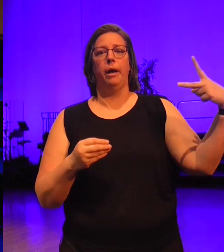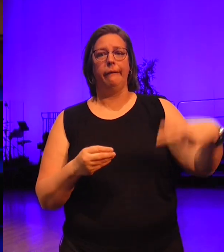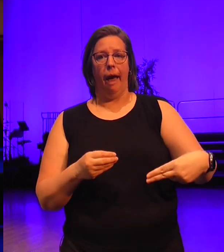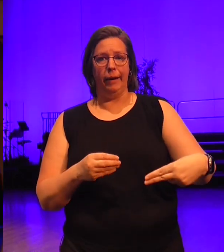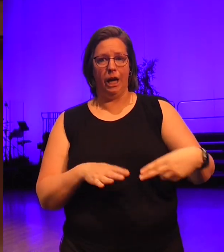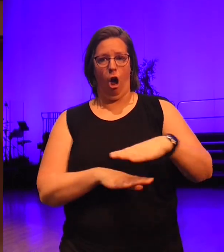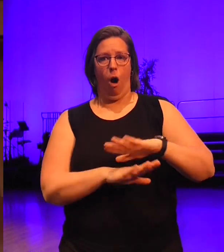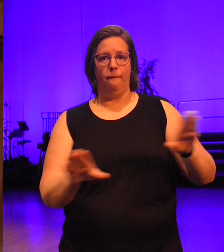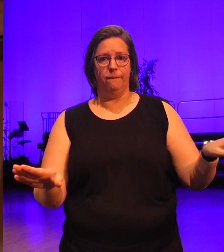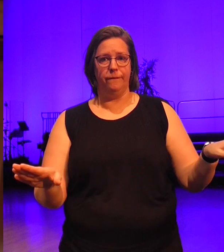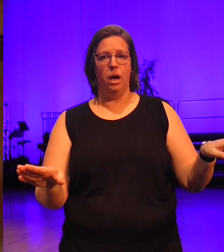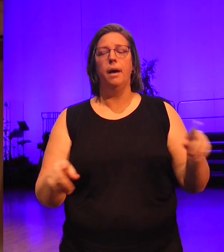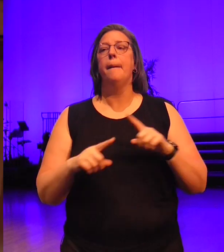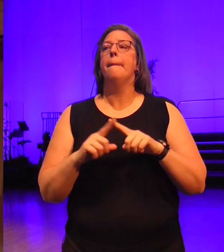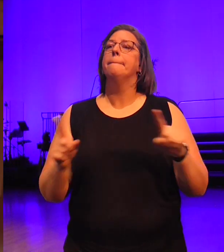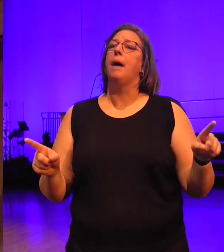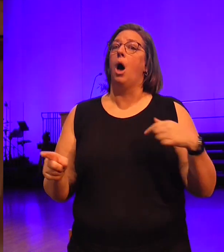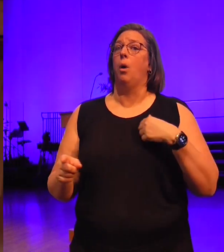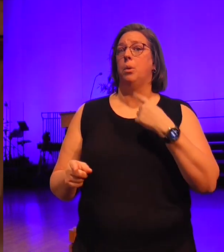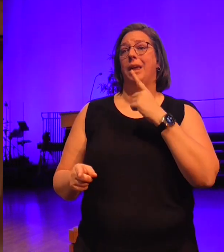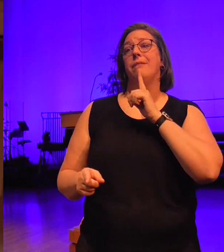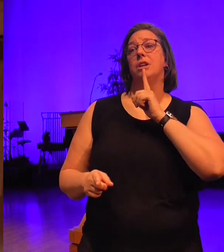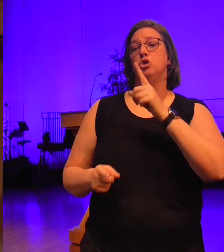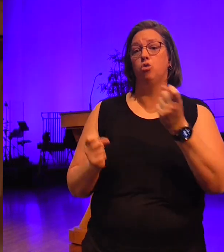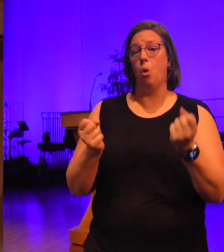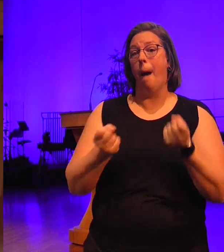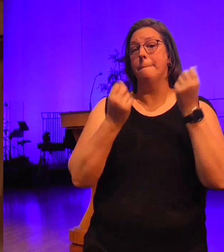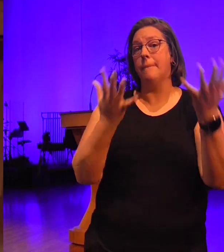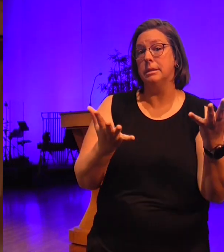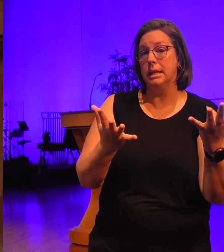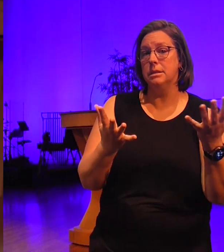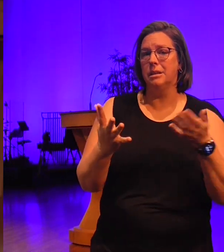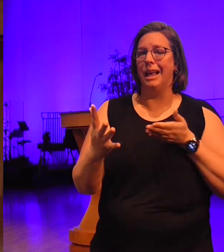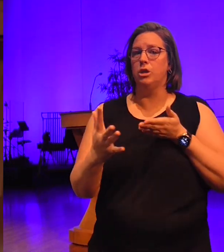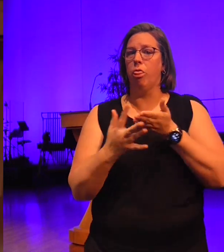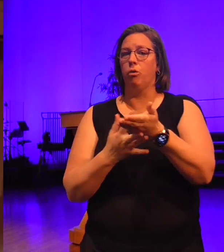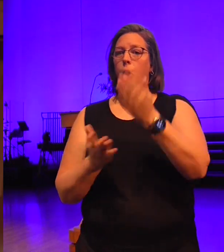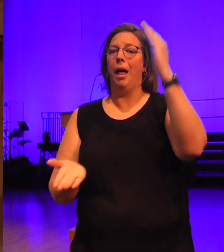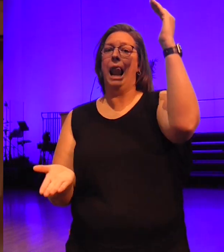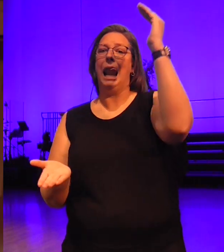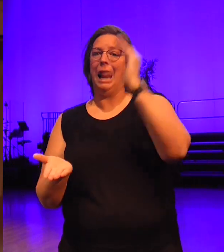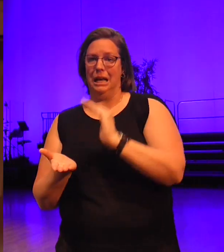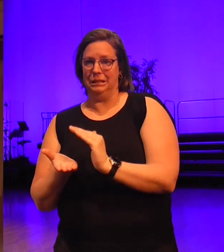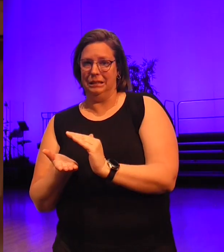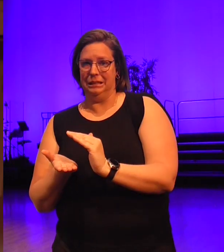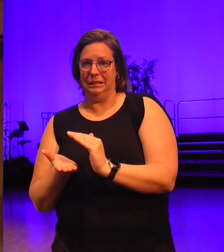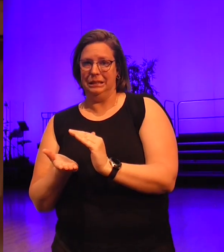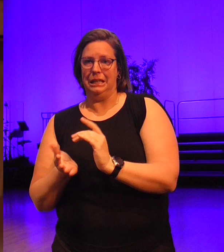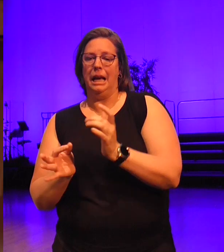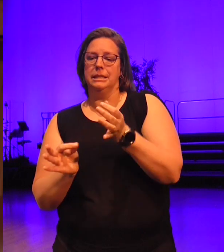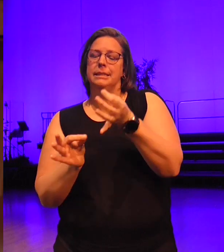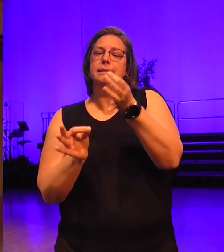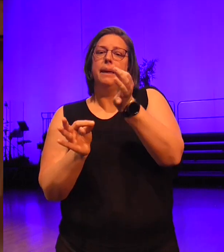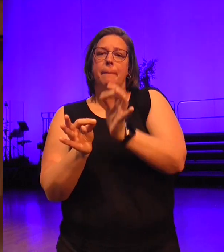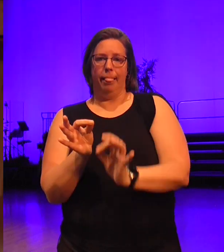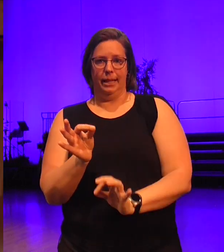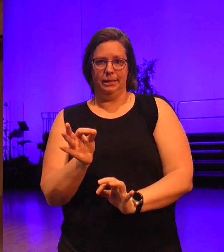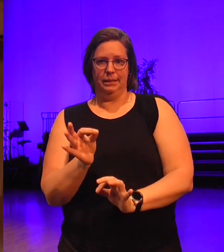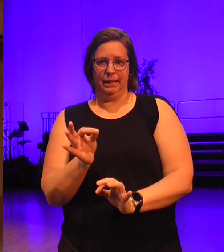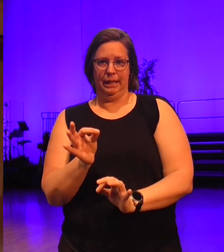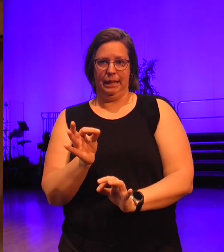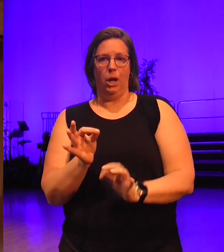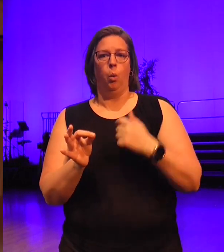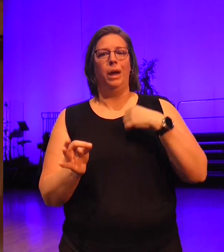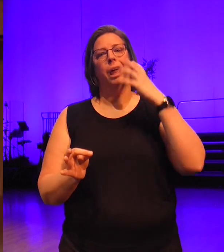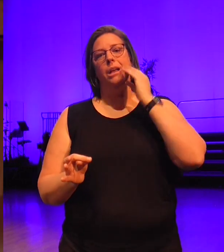true abundance is sometimes through the less. It's through the simplicity that we can experience the